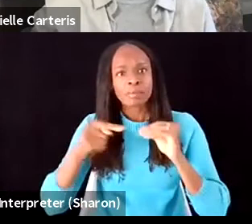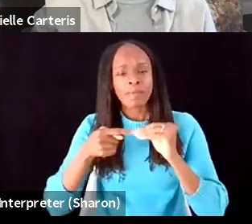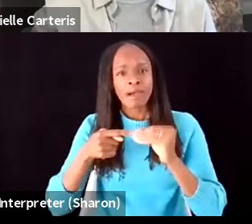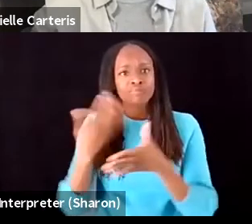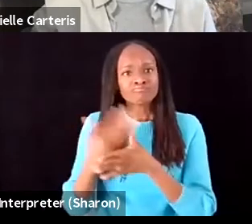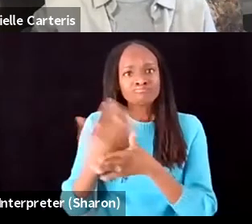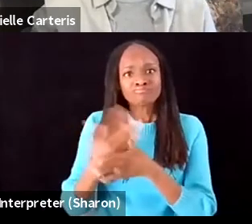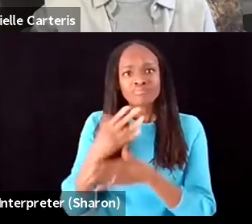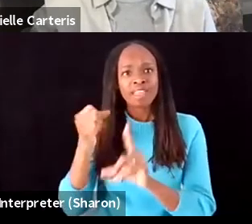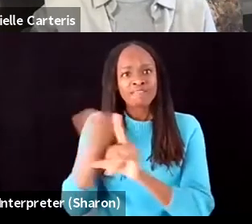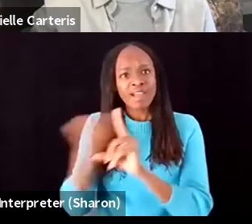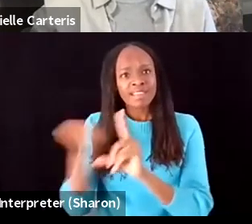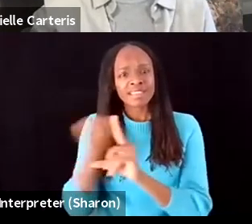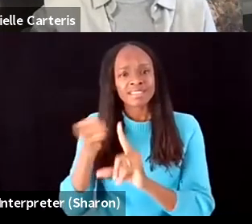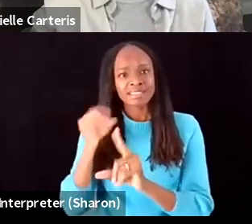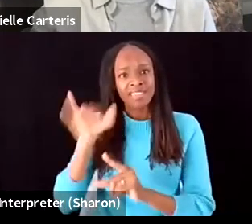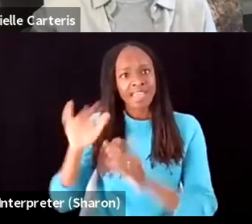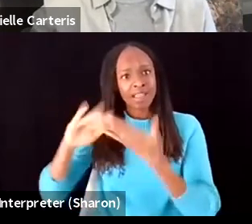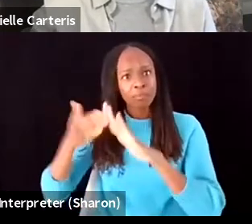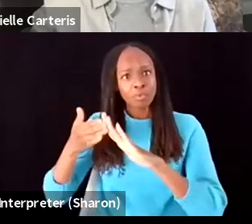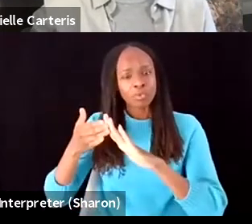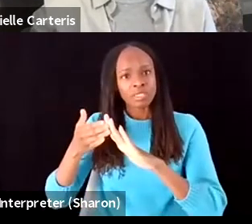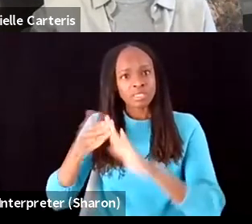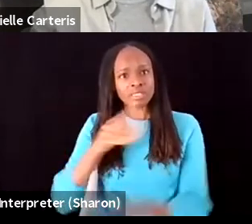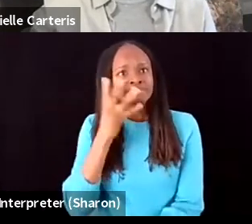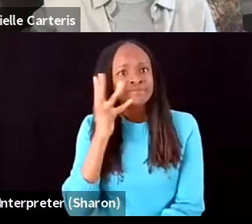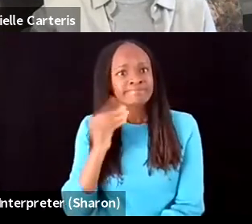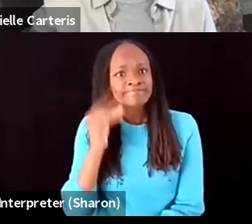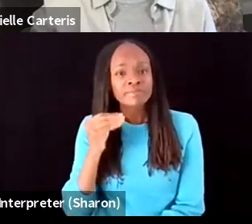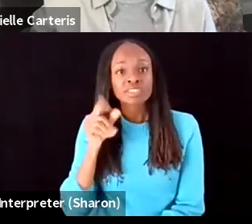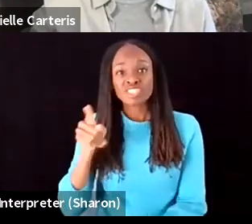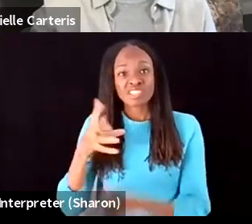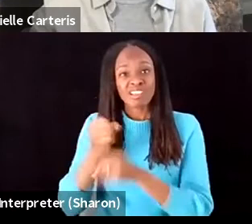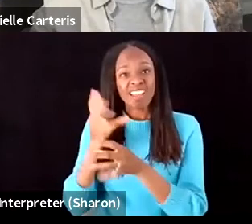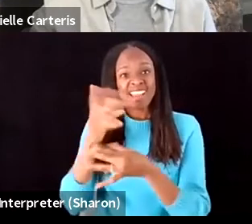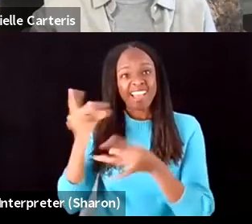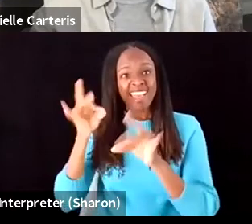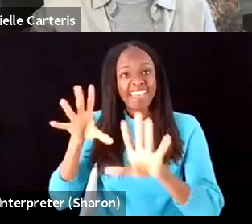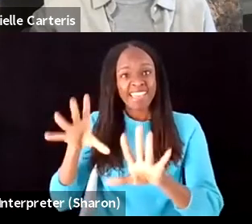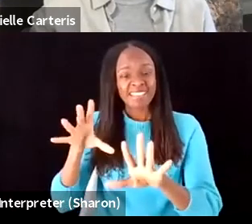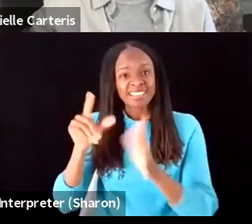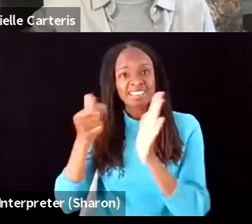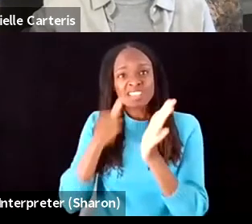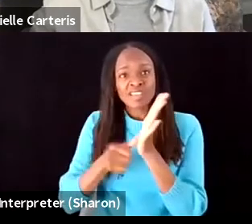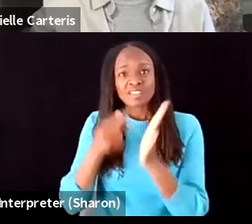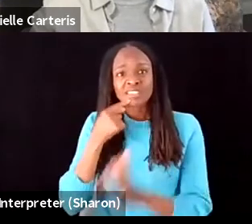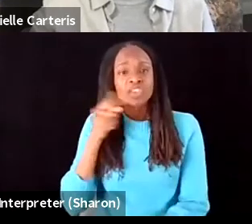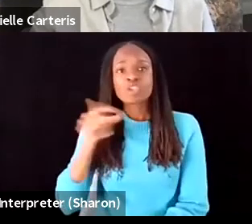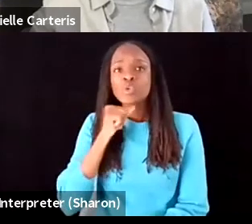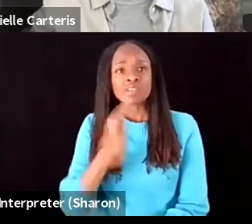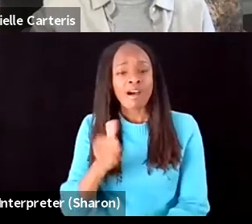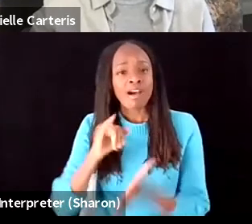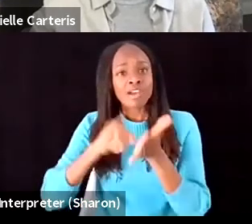some in that community are dealing with. And she got a hate letter saying, you are not a journalist, you're an activist, and you